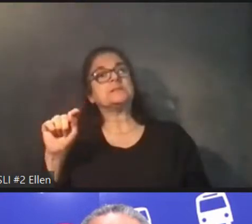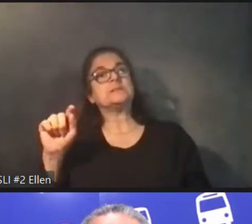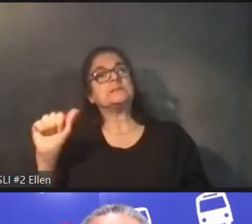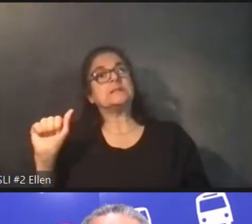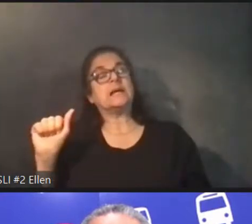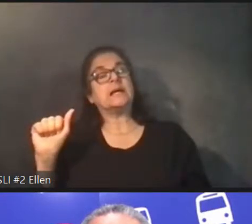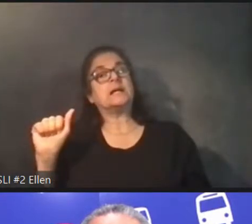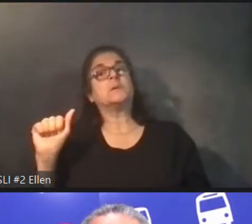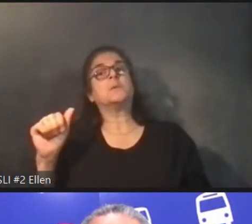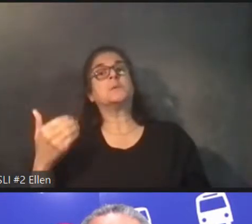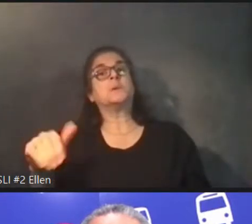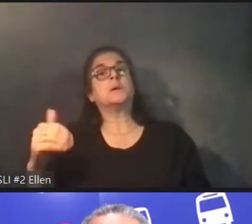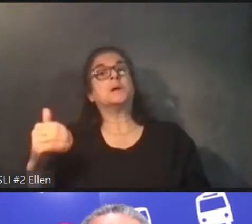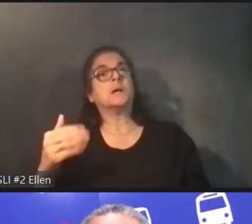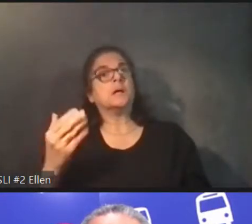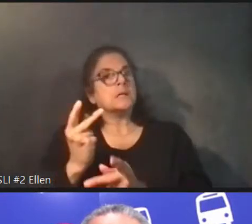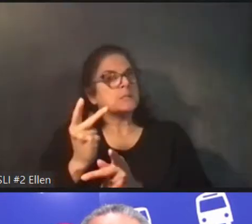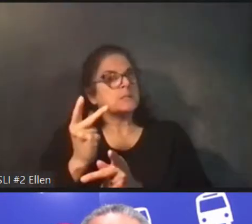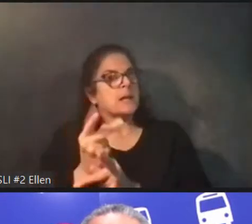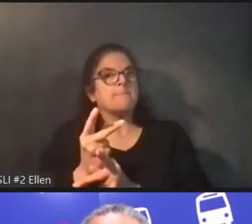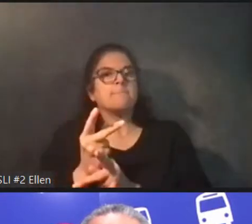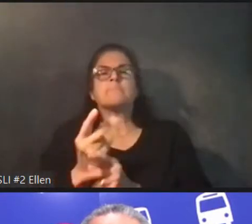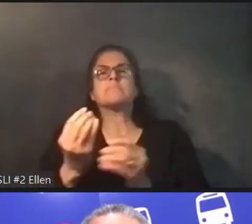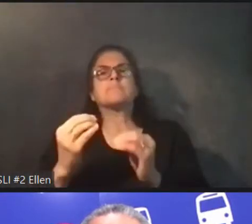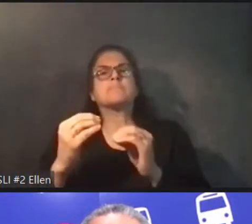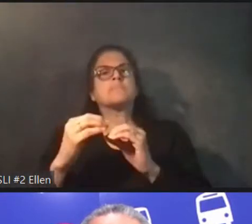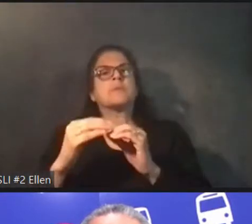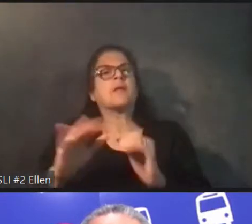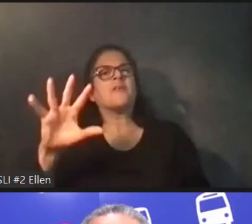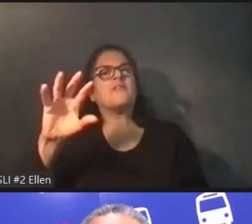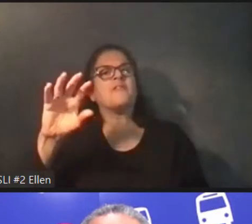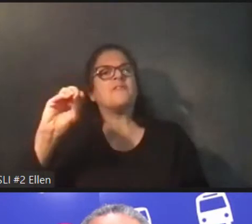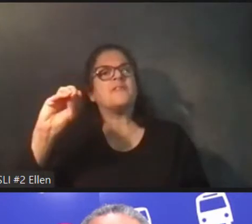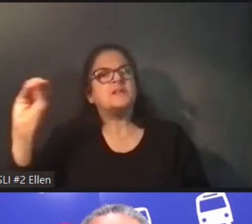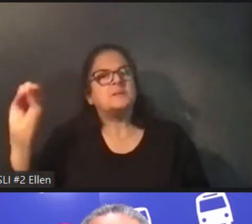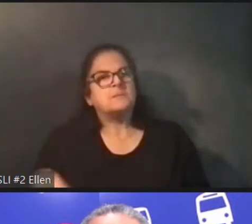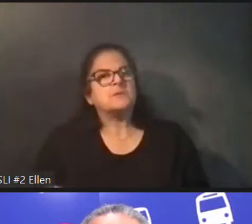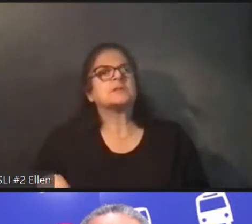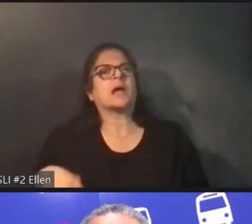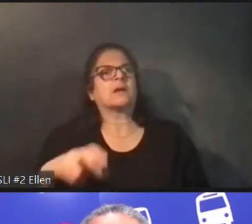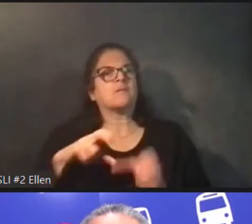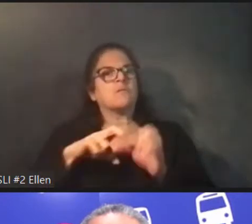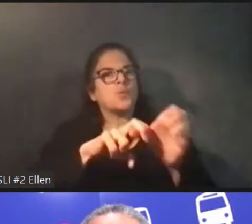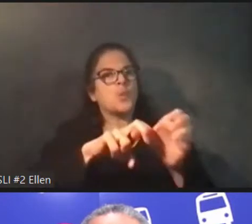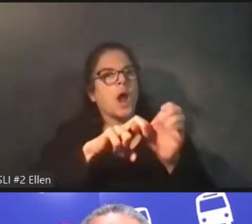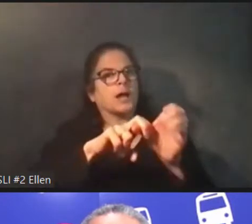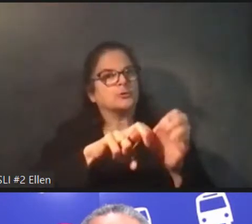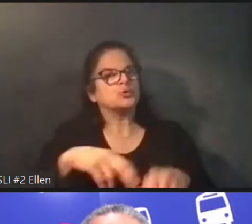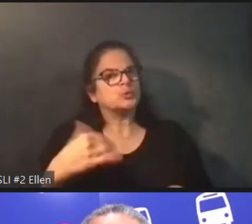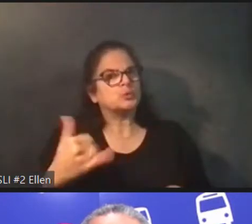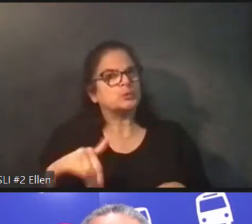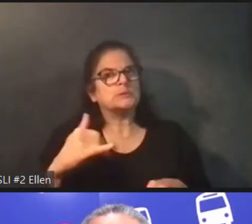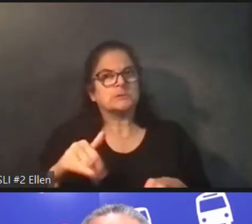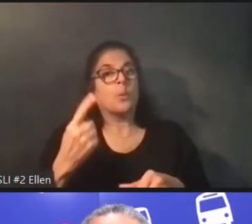pre-pandemic ridership, one of the best recoveries among all large U.S. transit